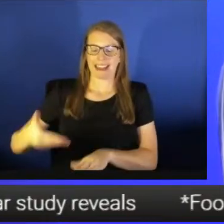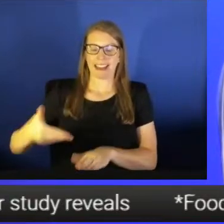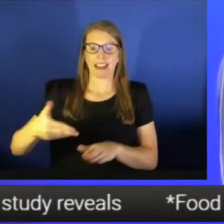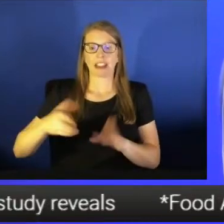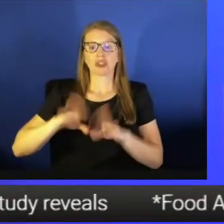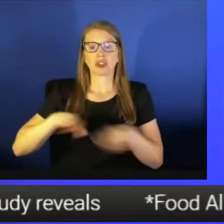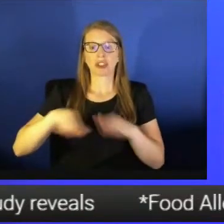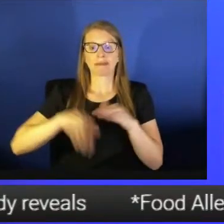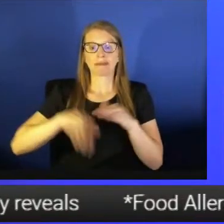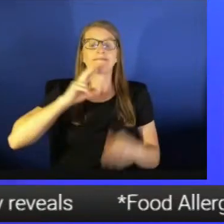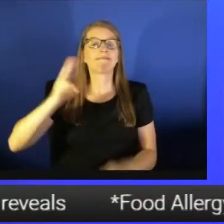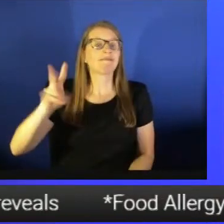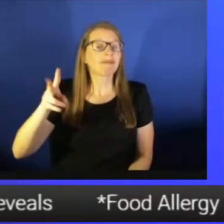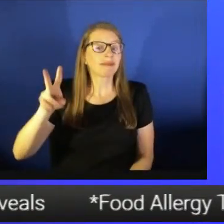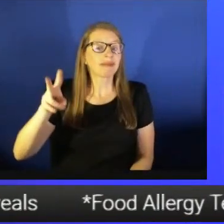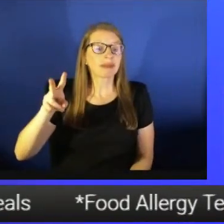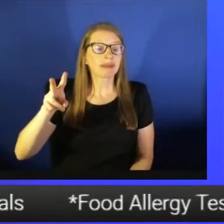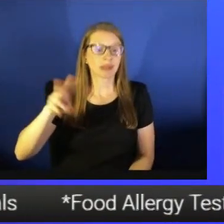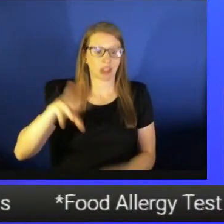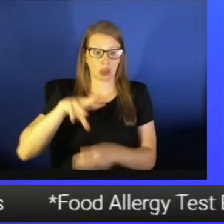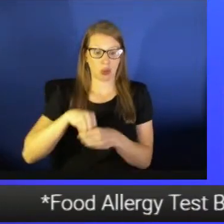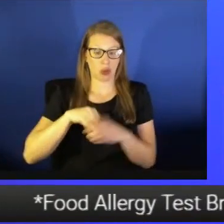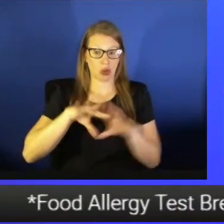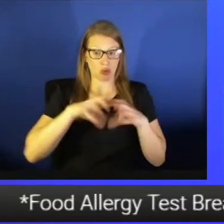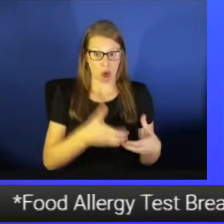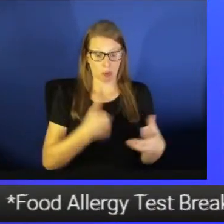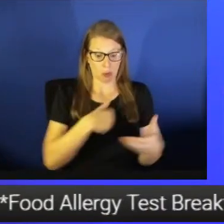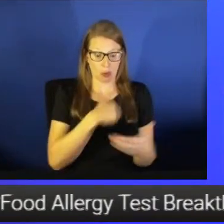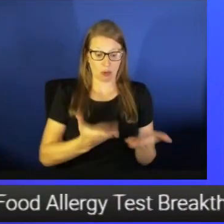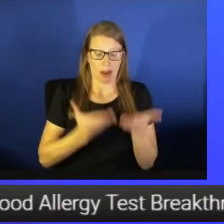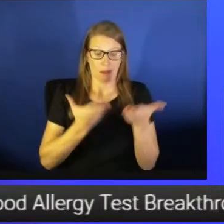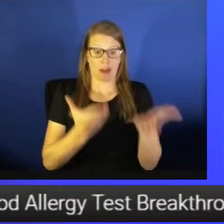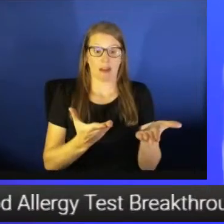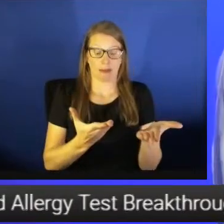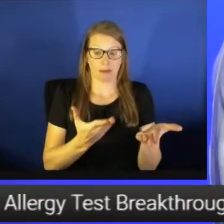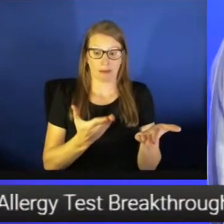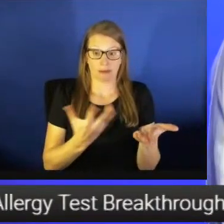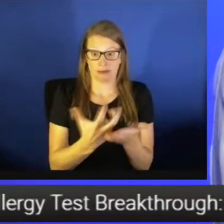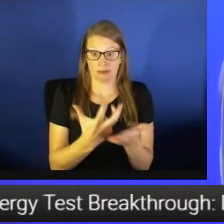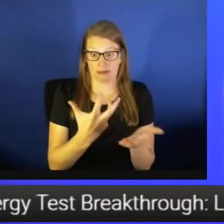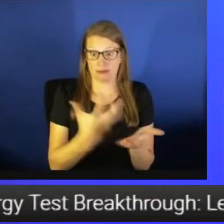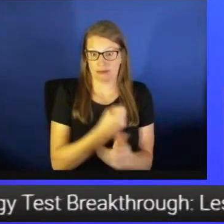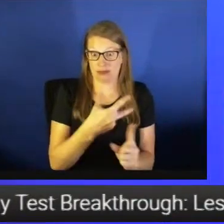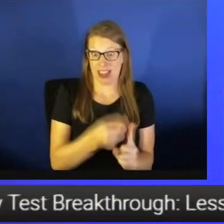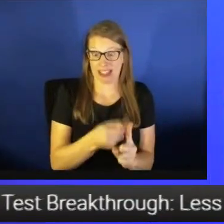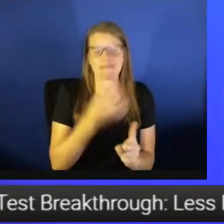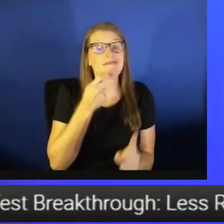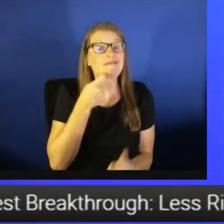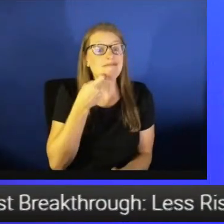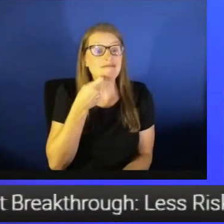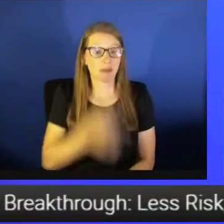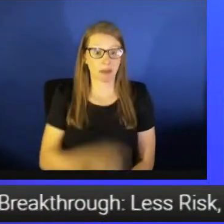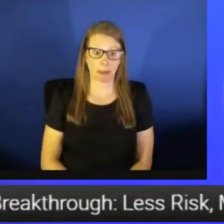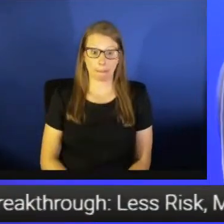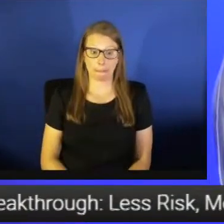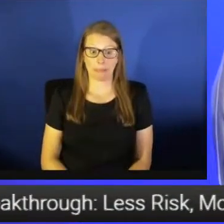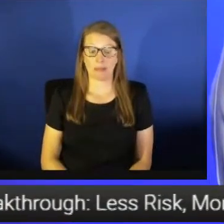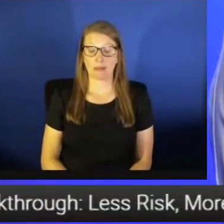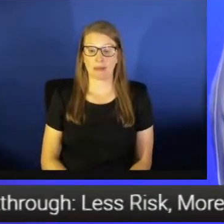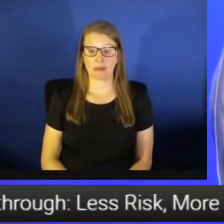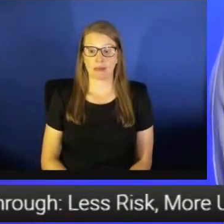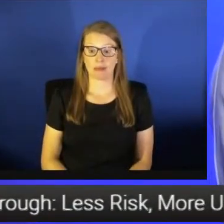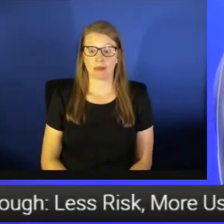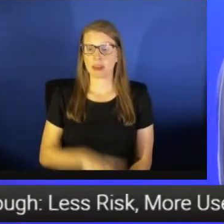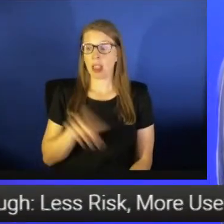including the groups that we recommended vaccination for recently. So, you think about some of the other things that are high causes of